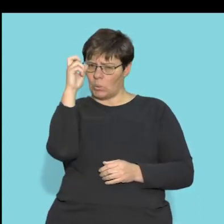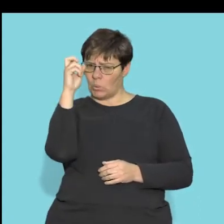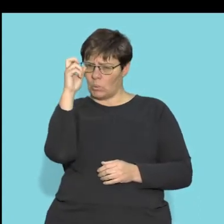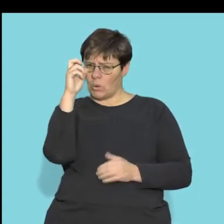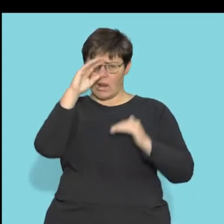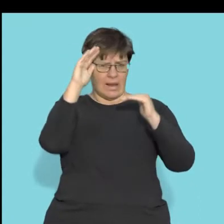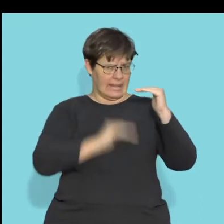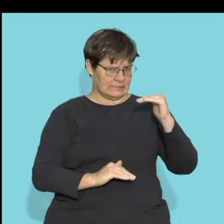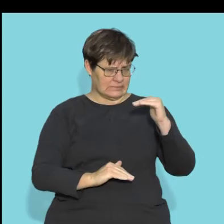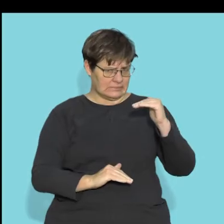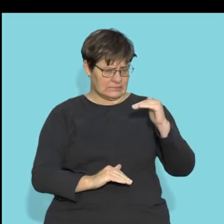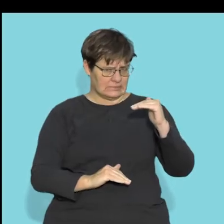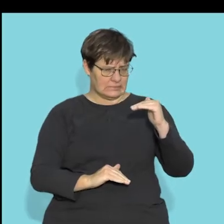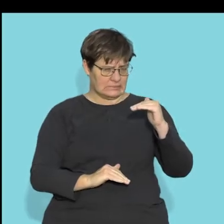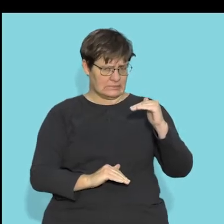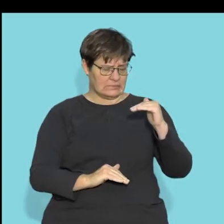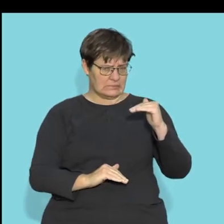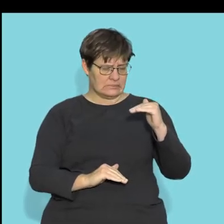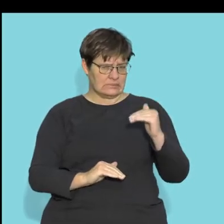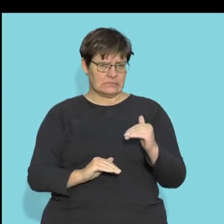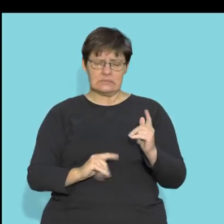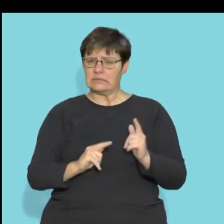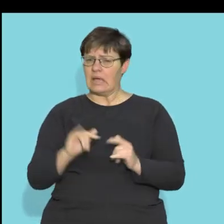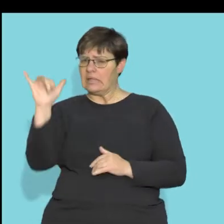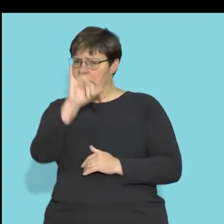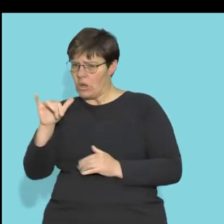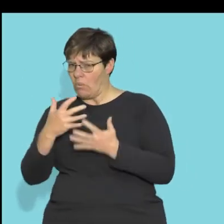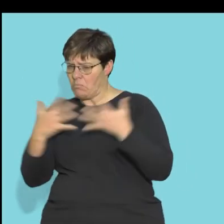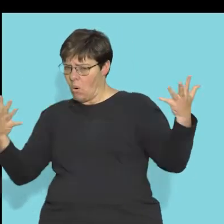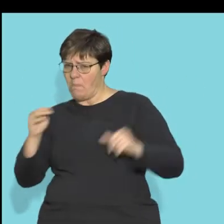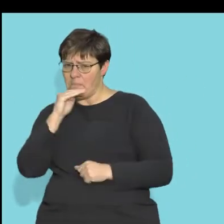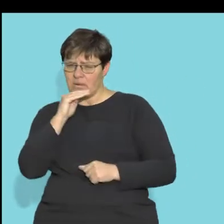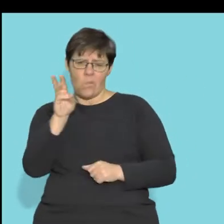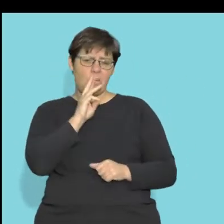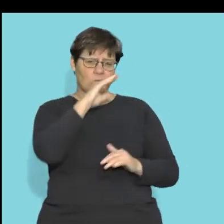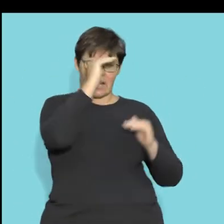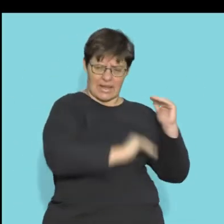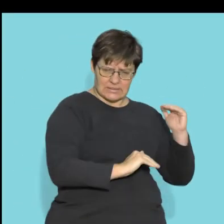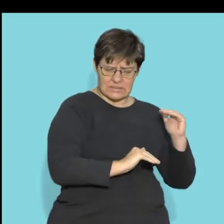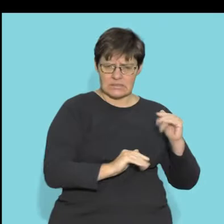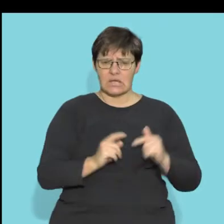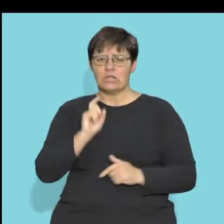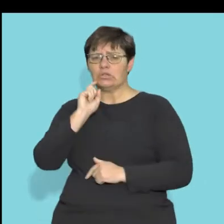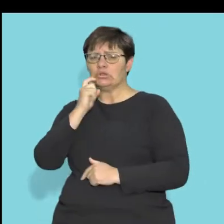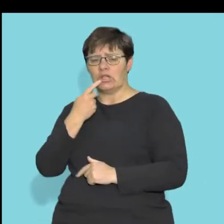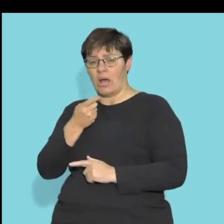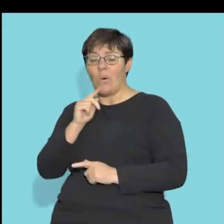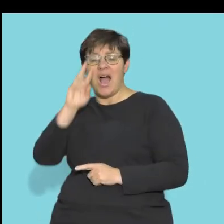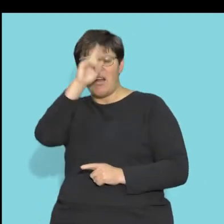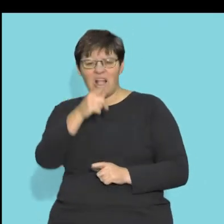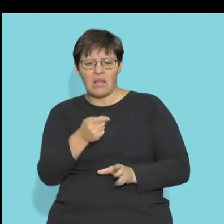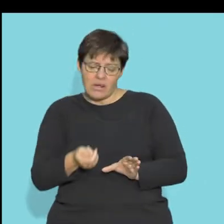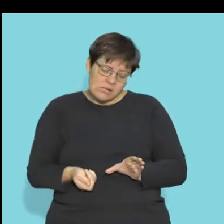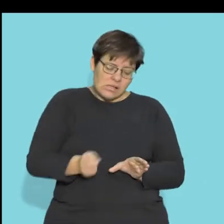water and more sugar. those of you who like 4 or